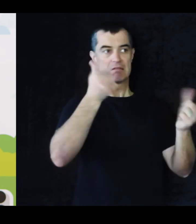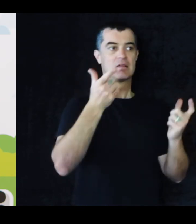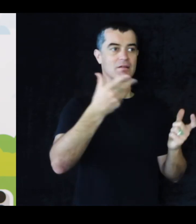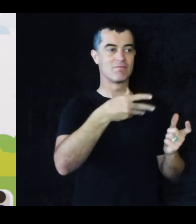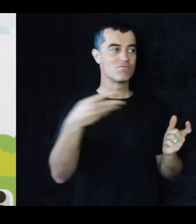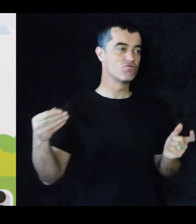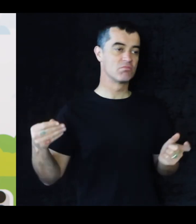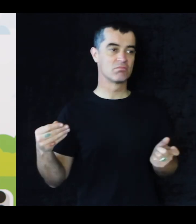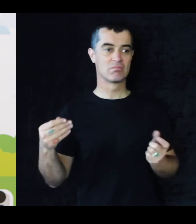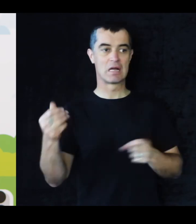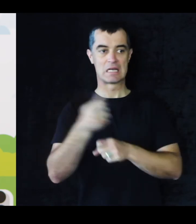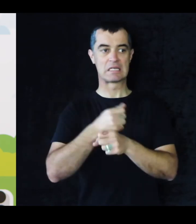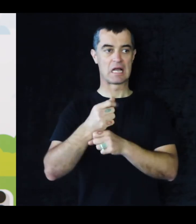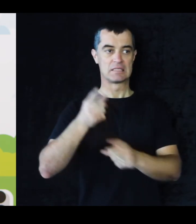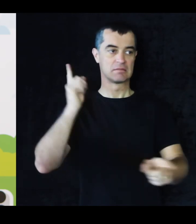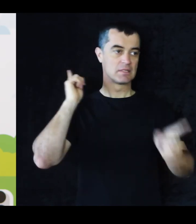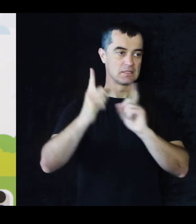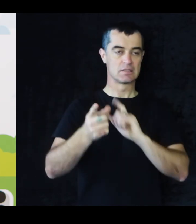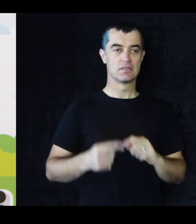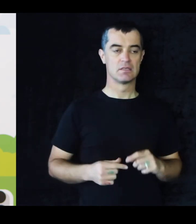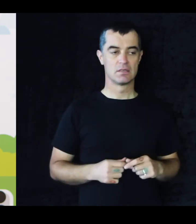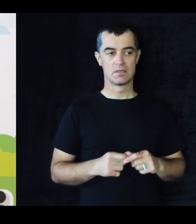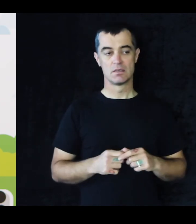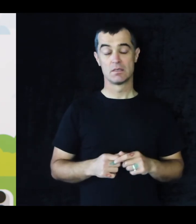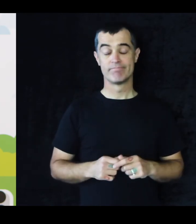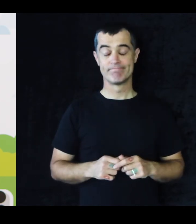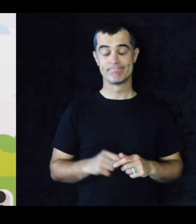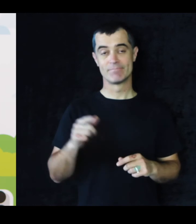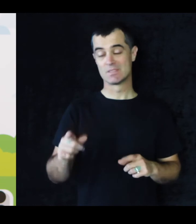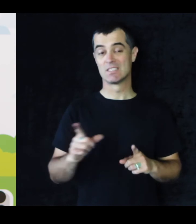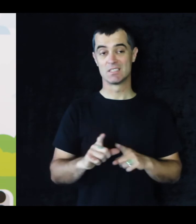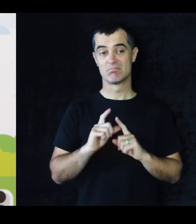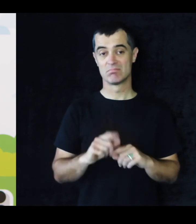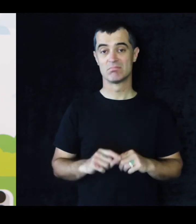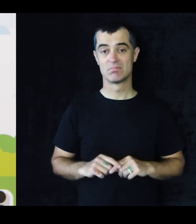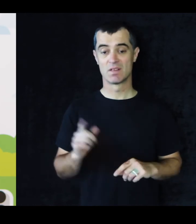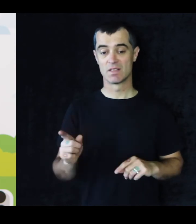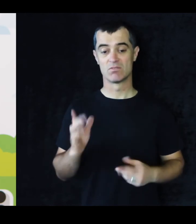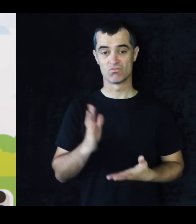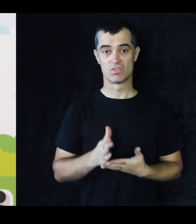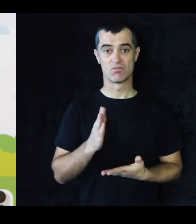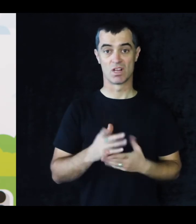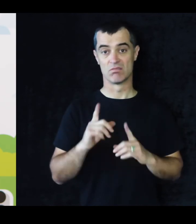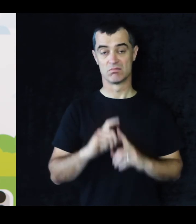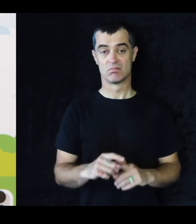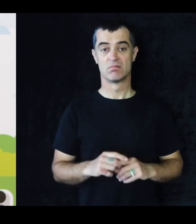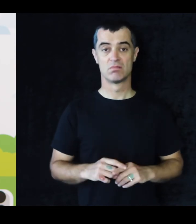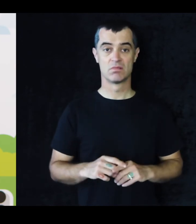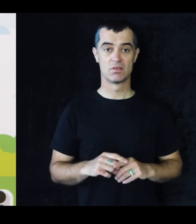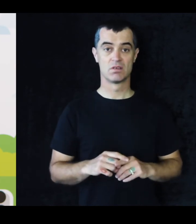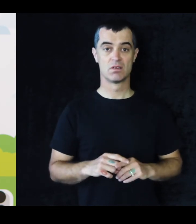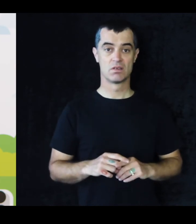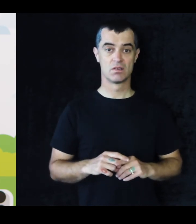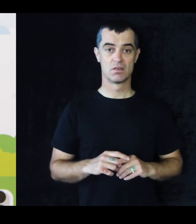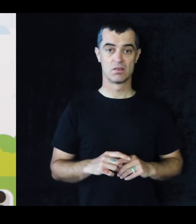things called out from cars passing by. That was difficult. That was